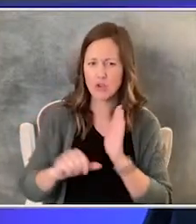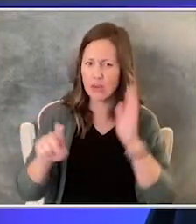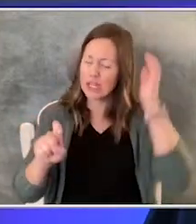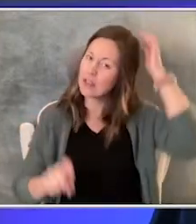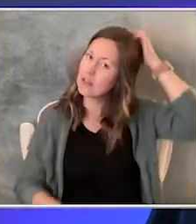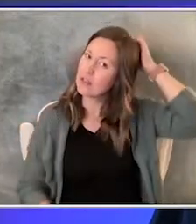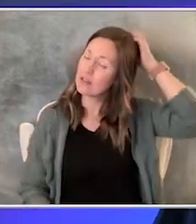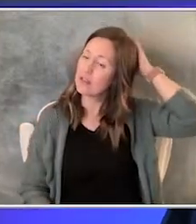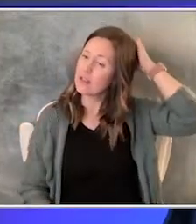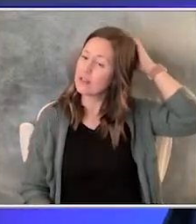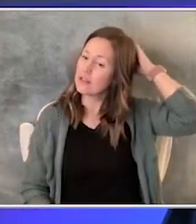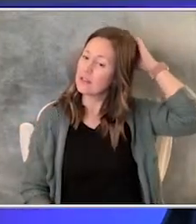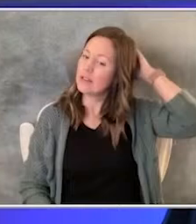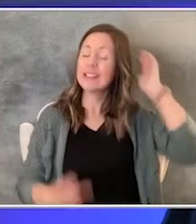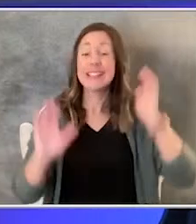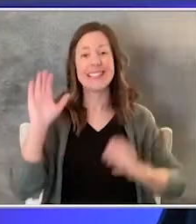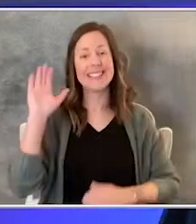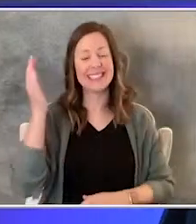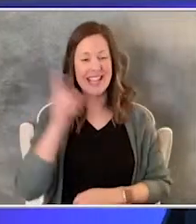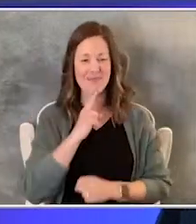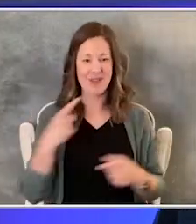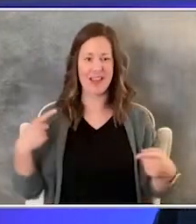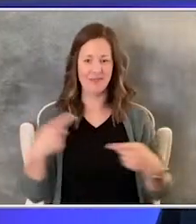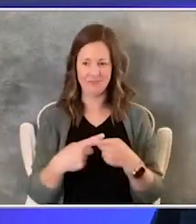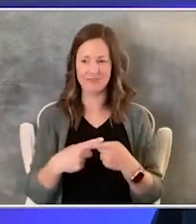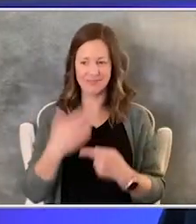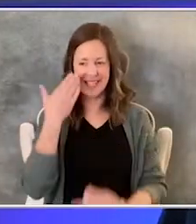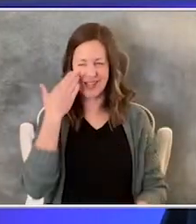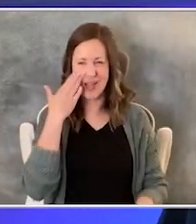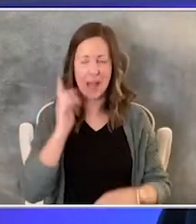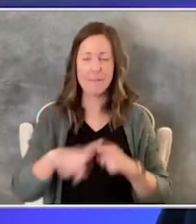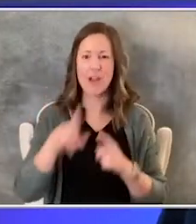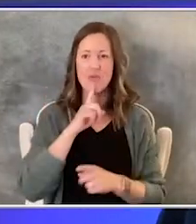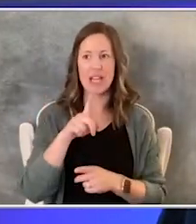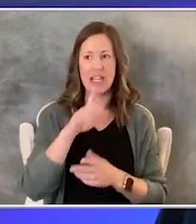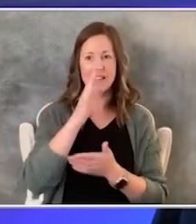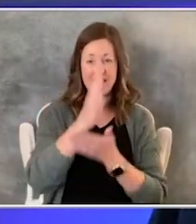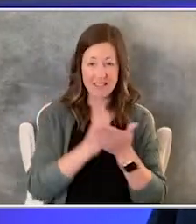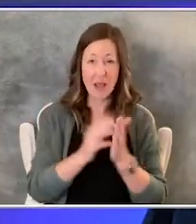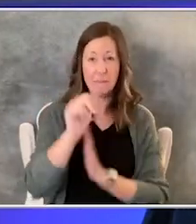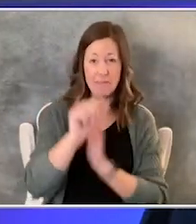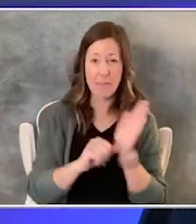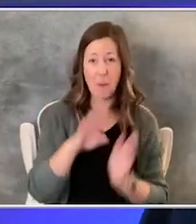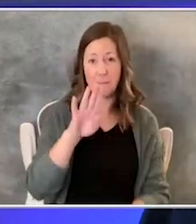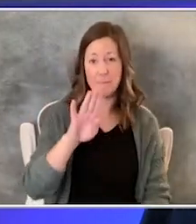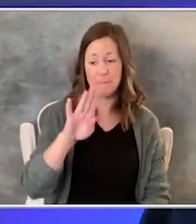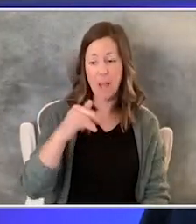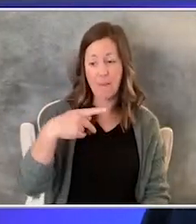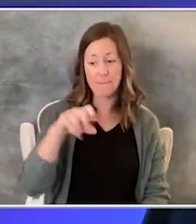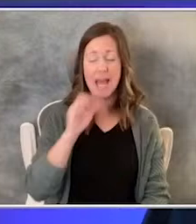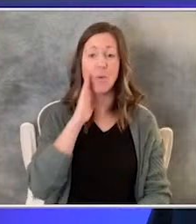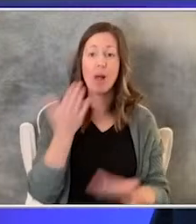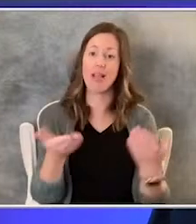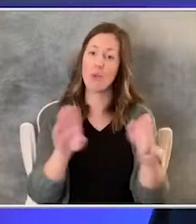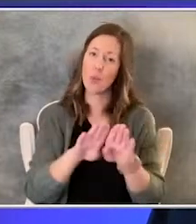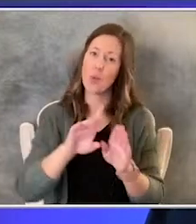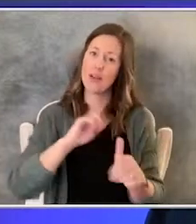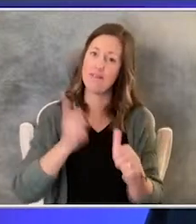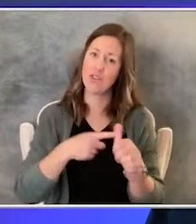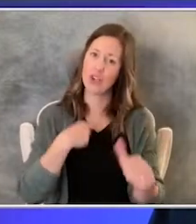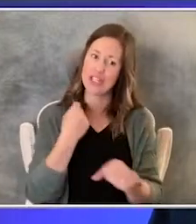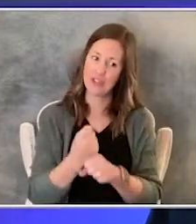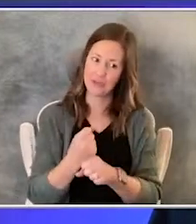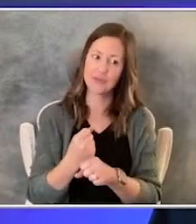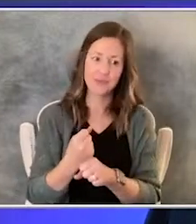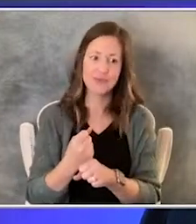That's a very quick recovery. How quickly before you were back on your feet doing things around the house? I know you've been working on this big house project and you've been up